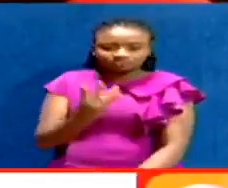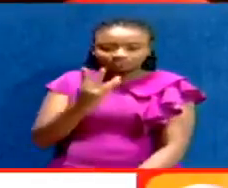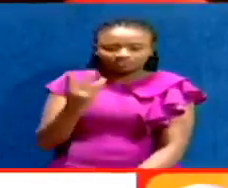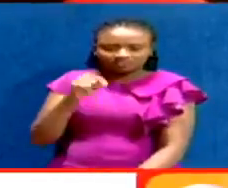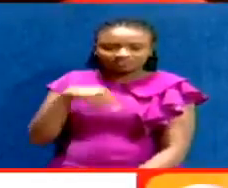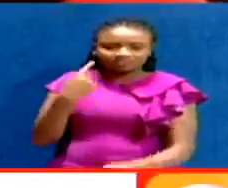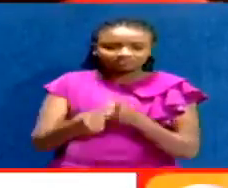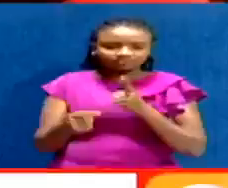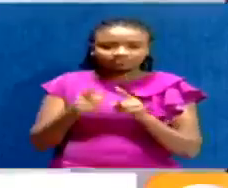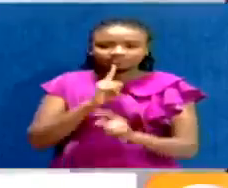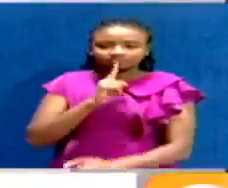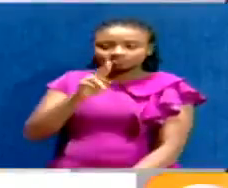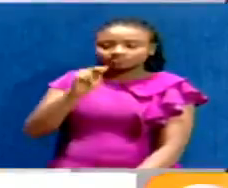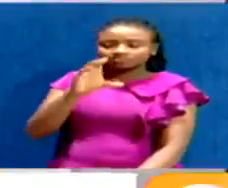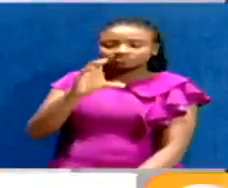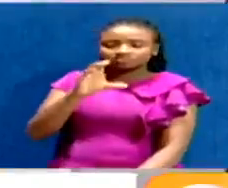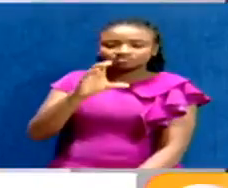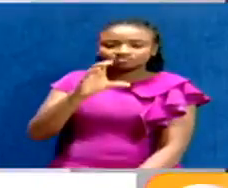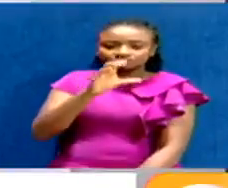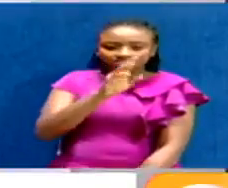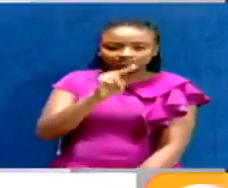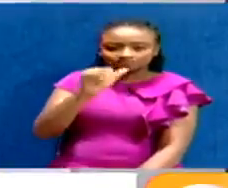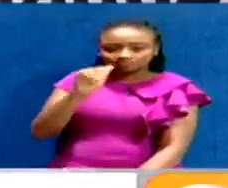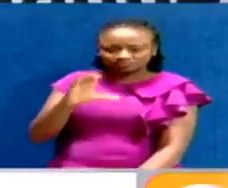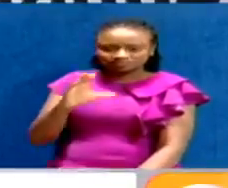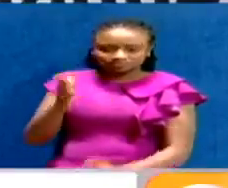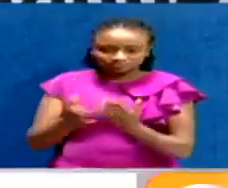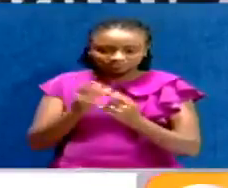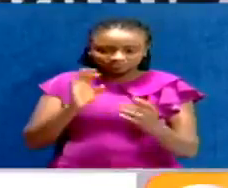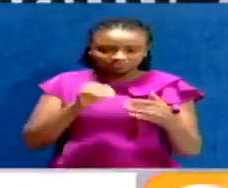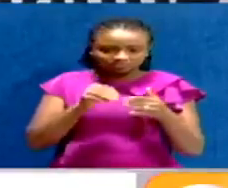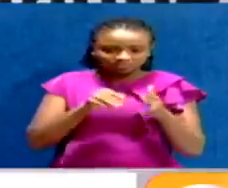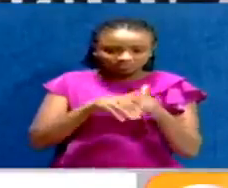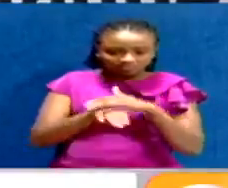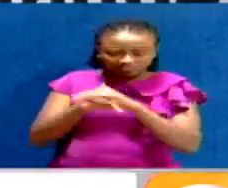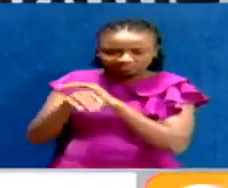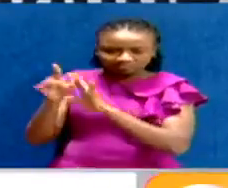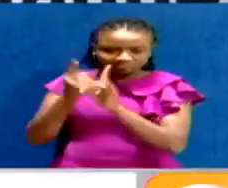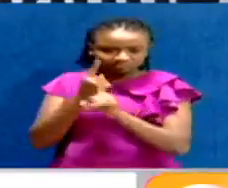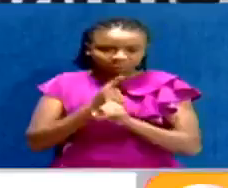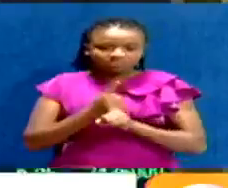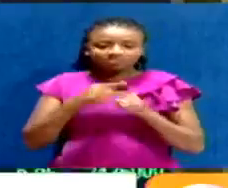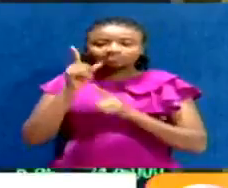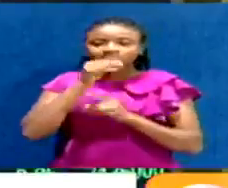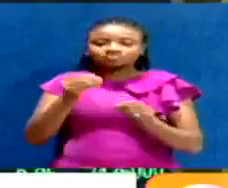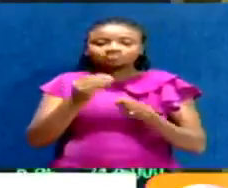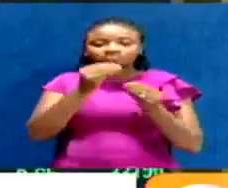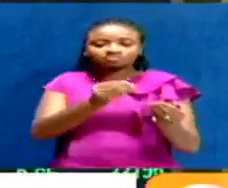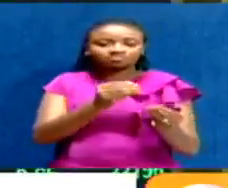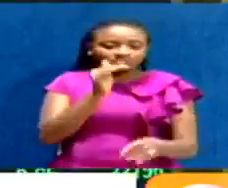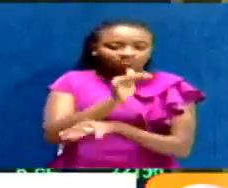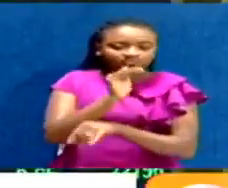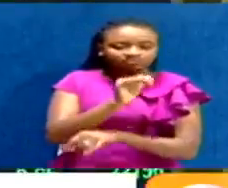Securities Exchange, the NSE, in a bid to open it up to the public. It has already made preliminary applications to the Capital Markets